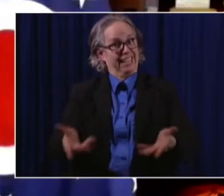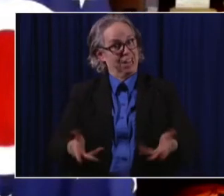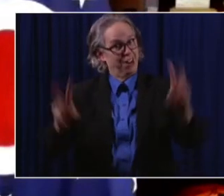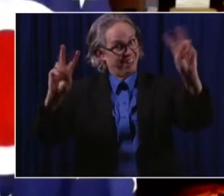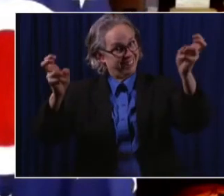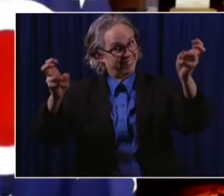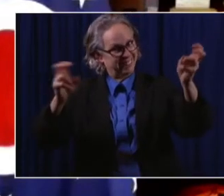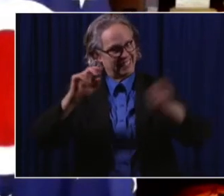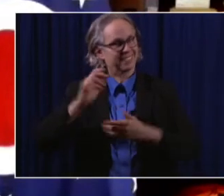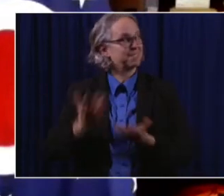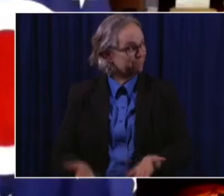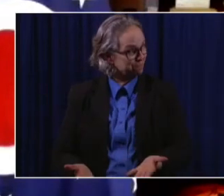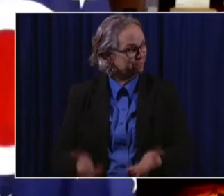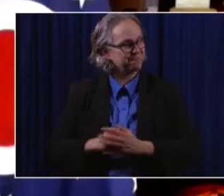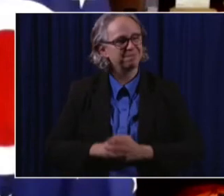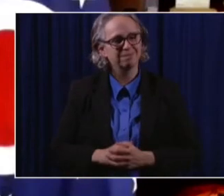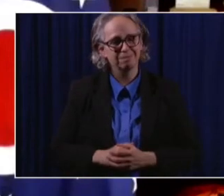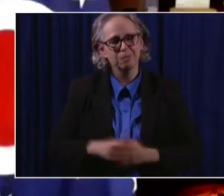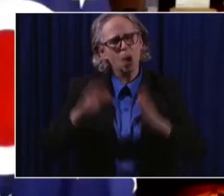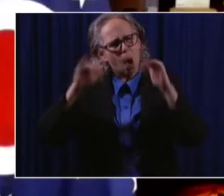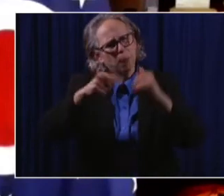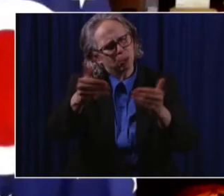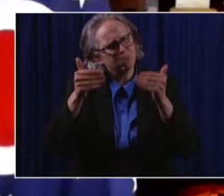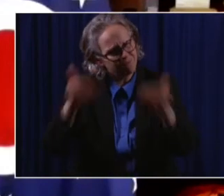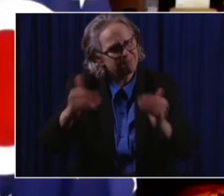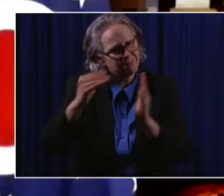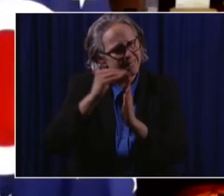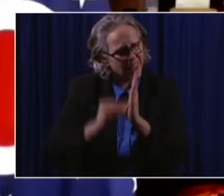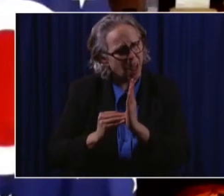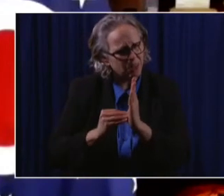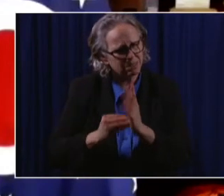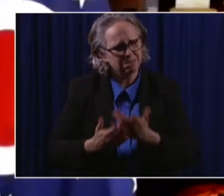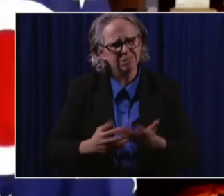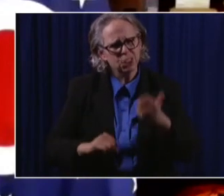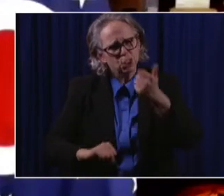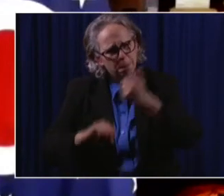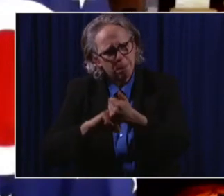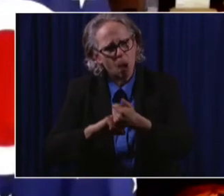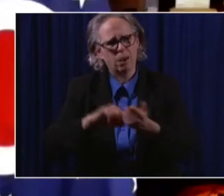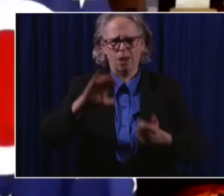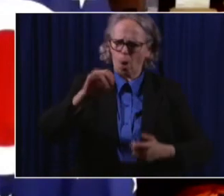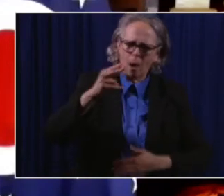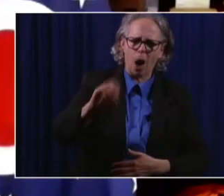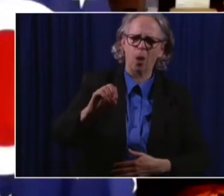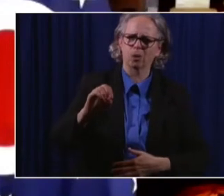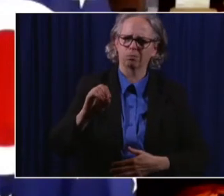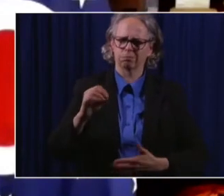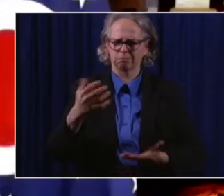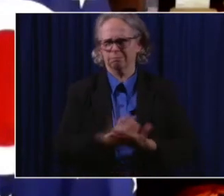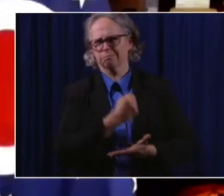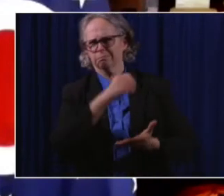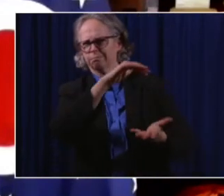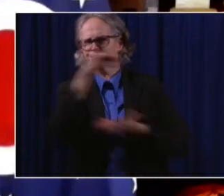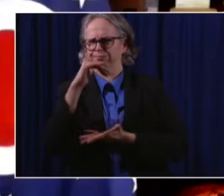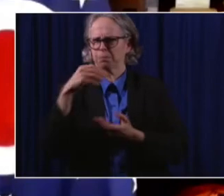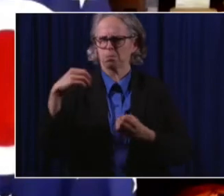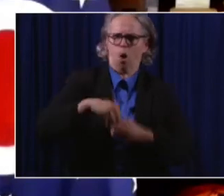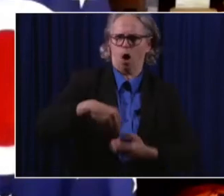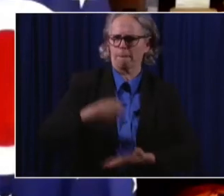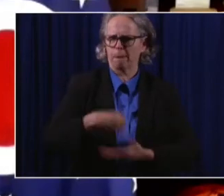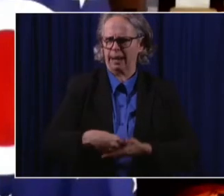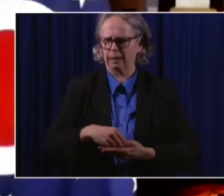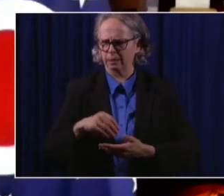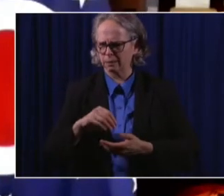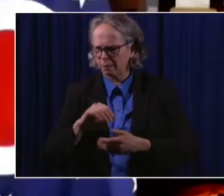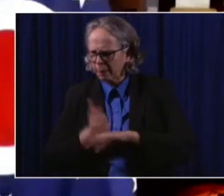and help Ohio have a bigger presence in this country by your presence in the census. And